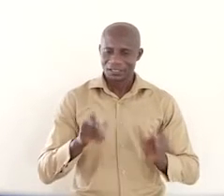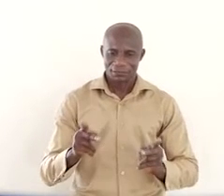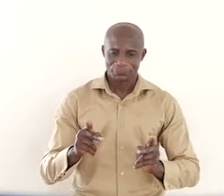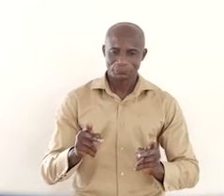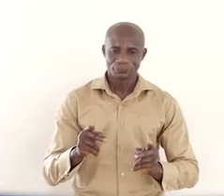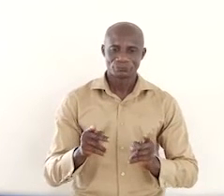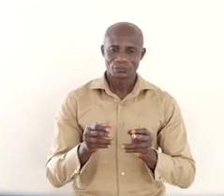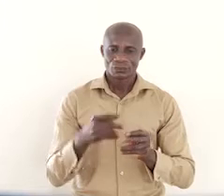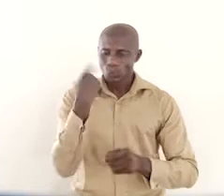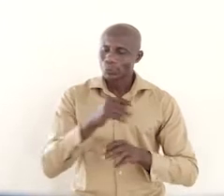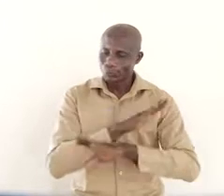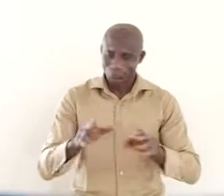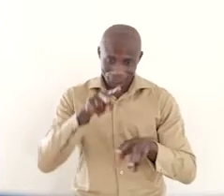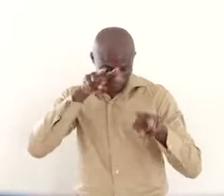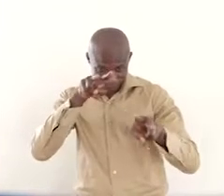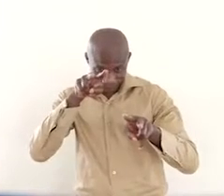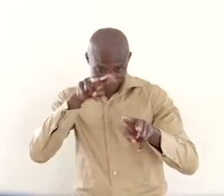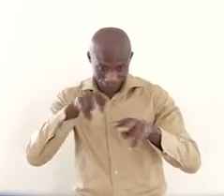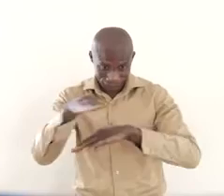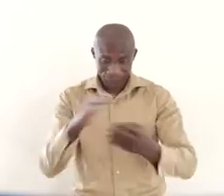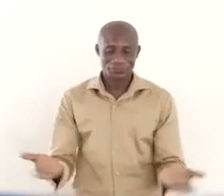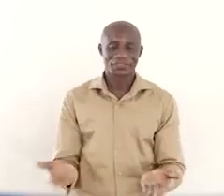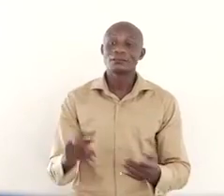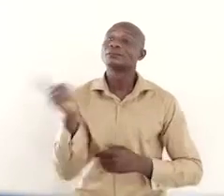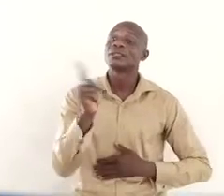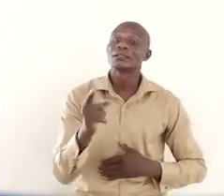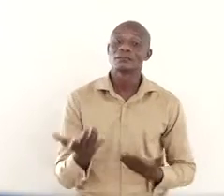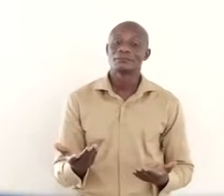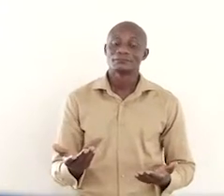And people who don't look beyond now and beyond here say,